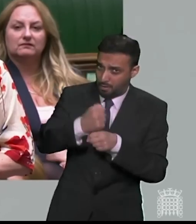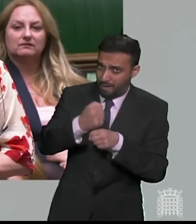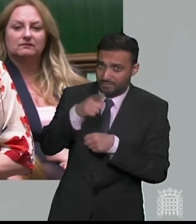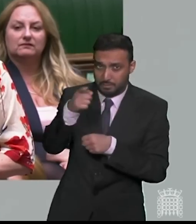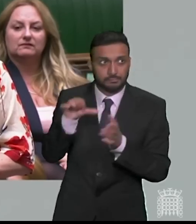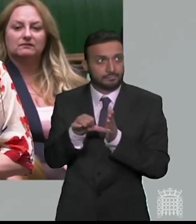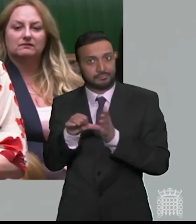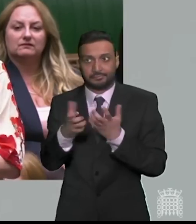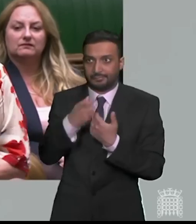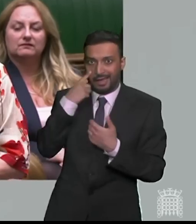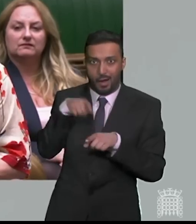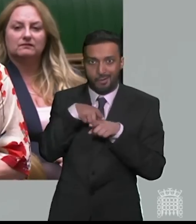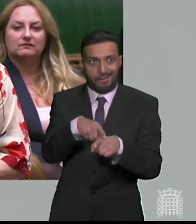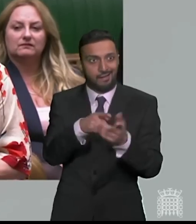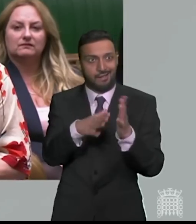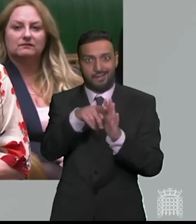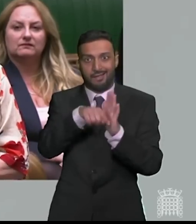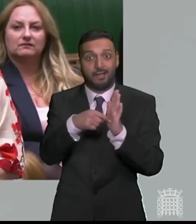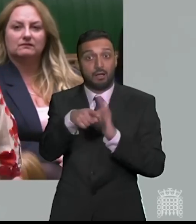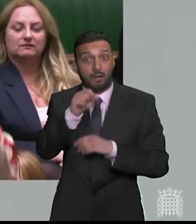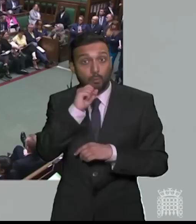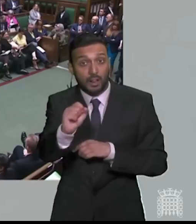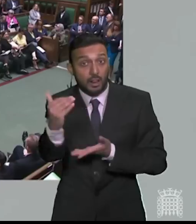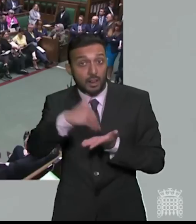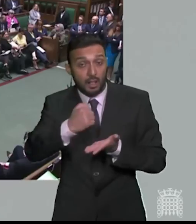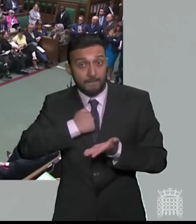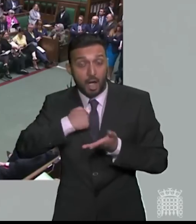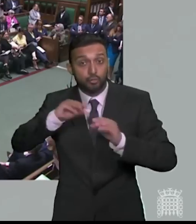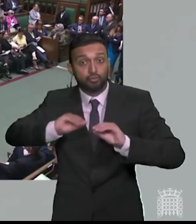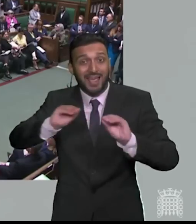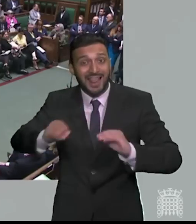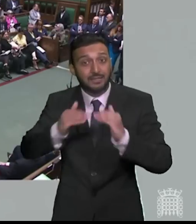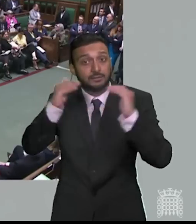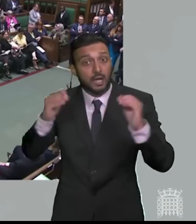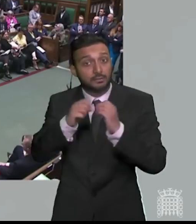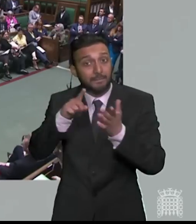ministerial training standards bill that I'll be presenting later today?